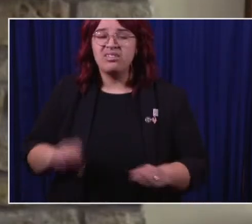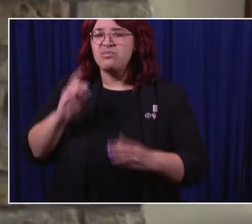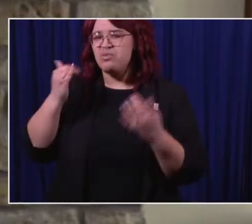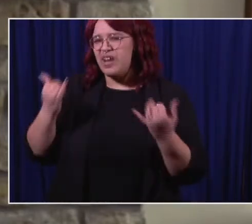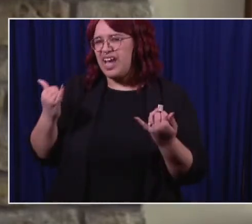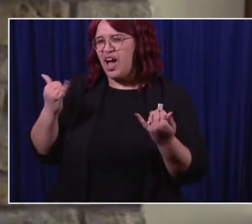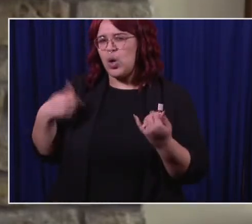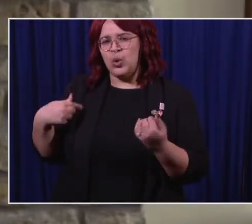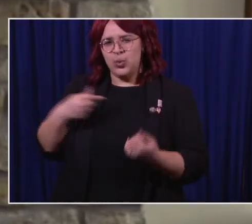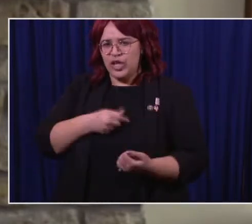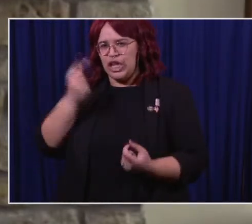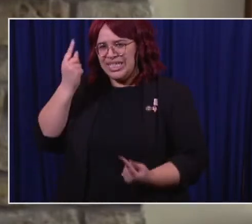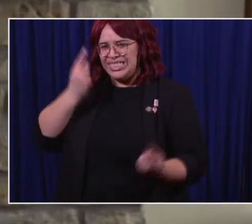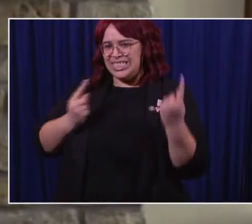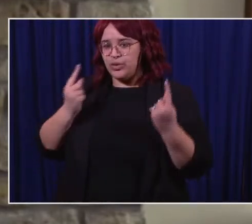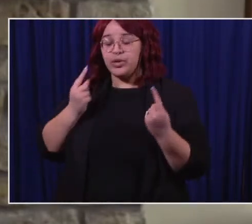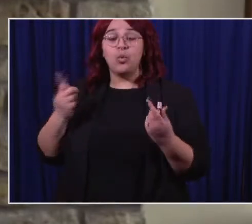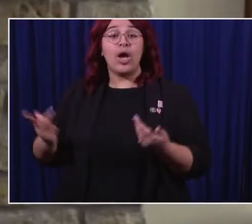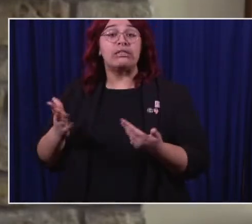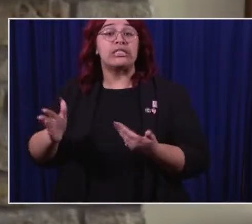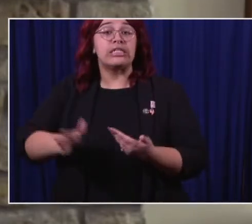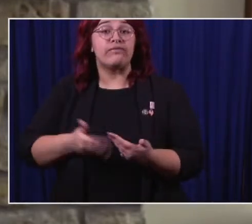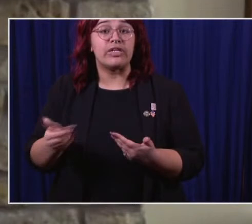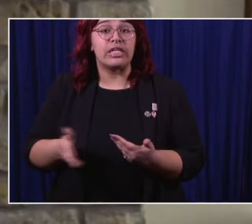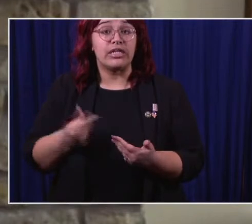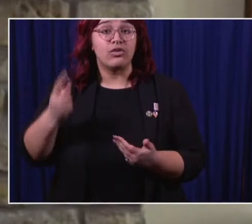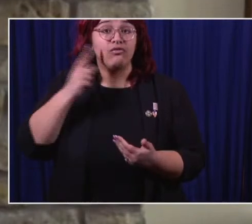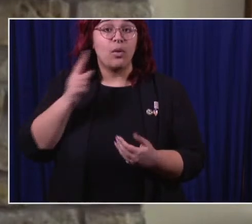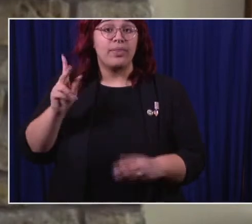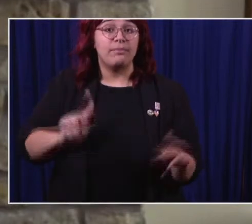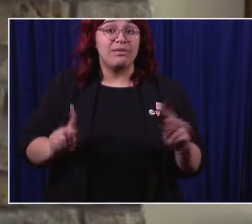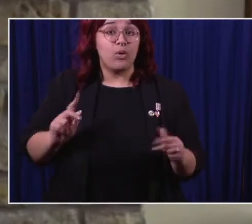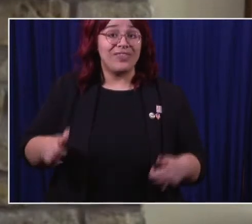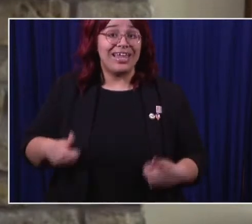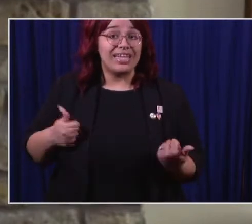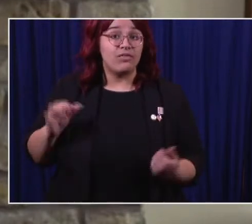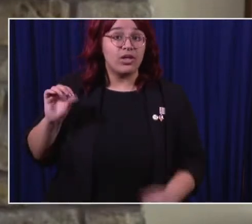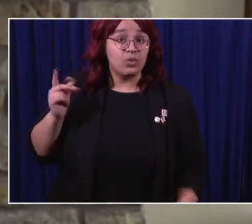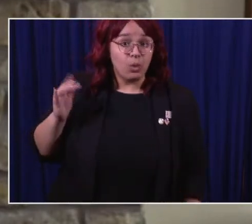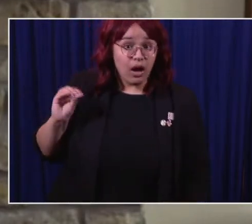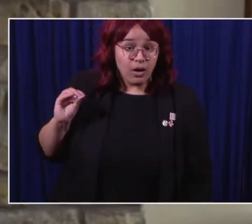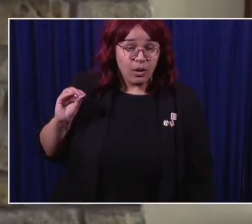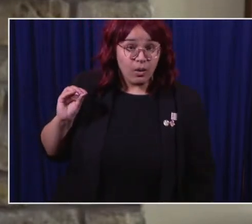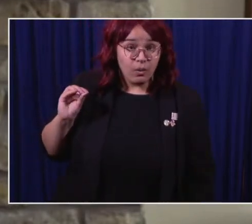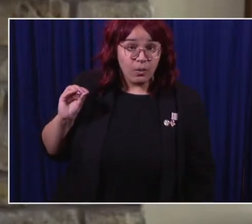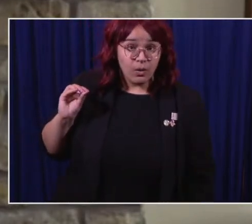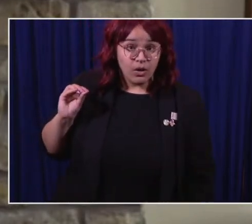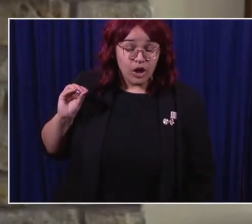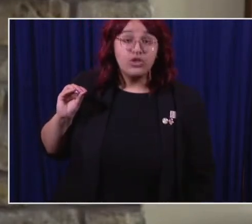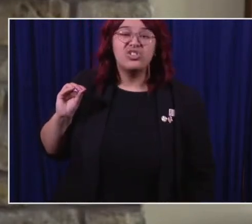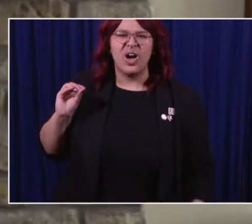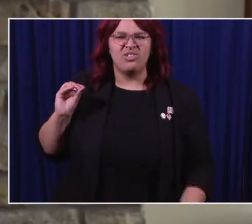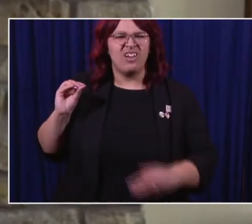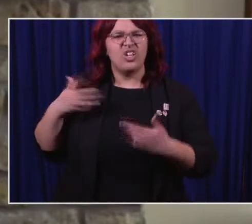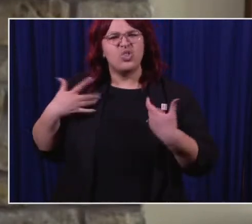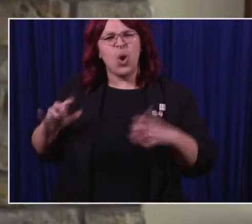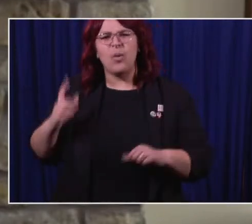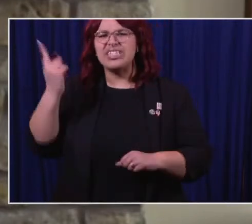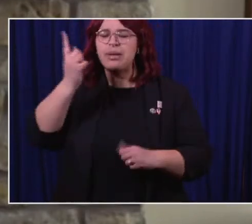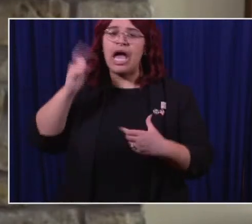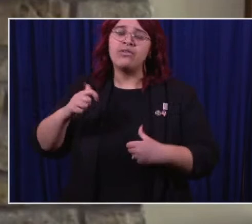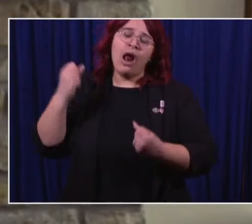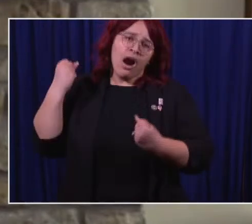We're looking at convenience being defined, at least in part, on how far a person has to go to